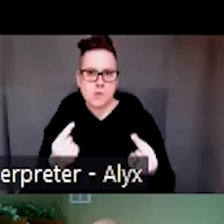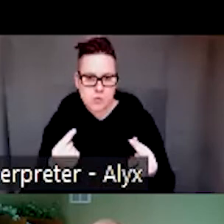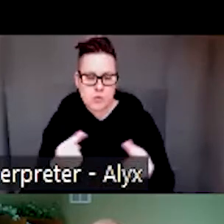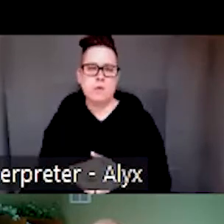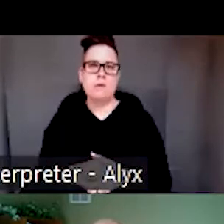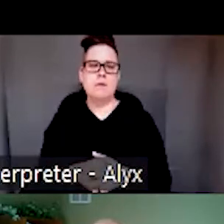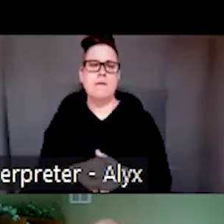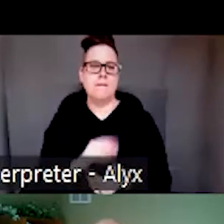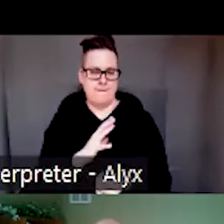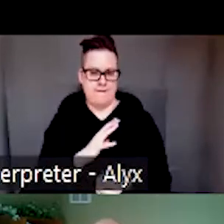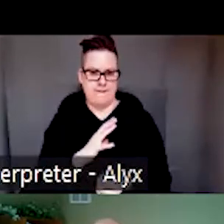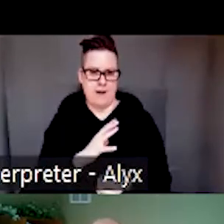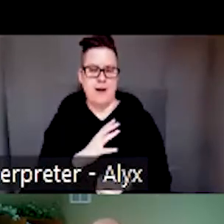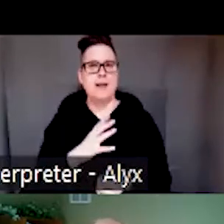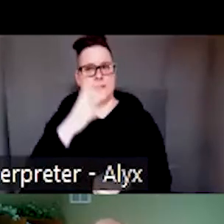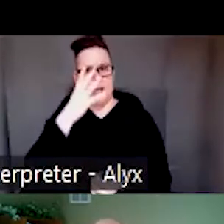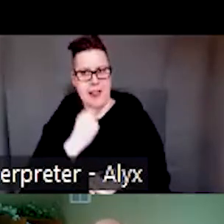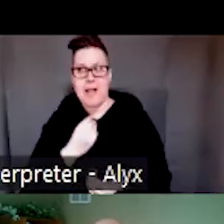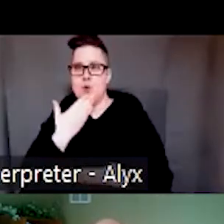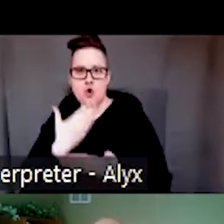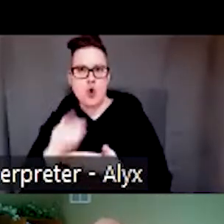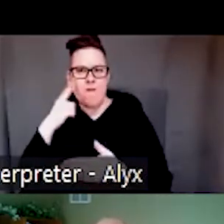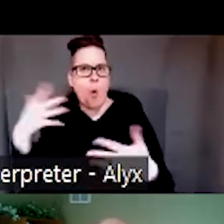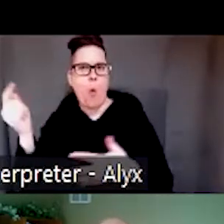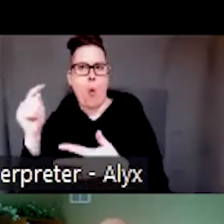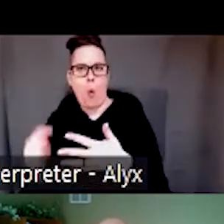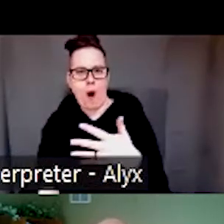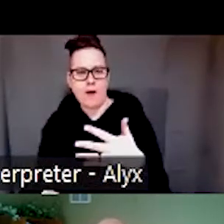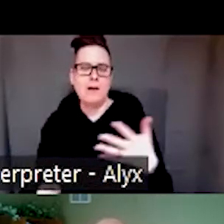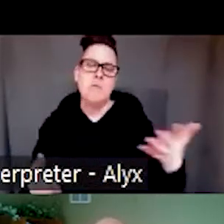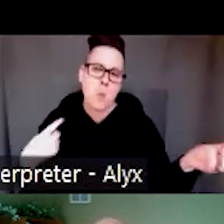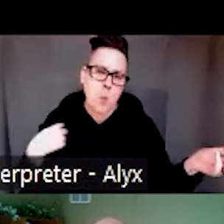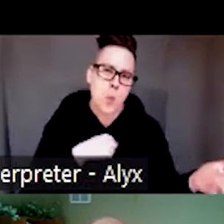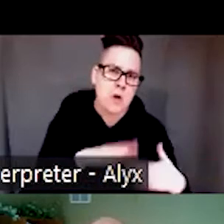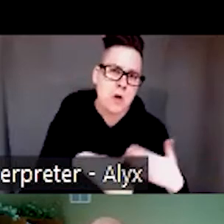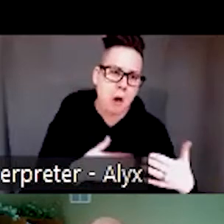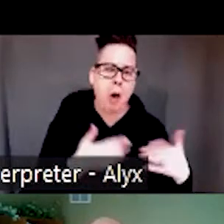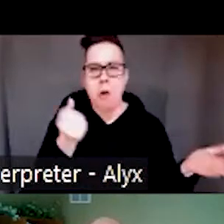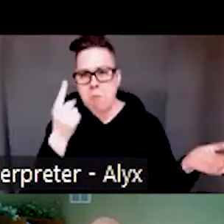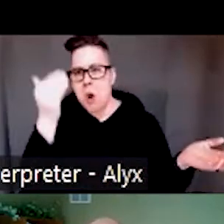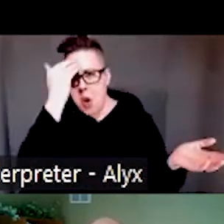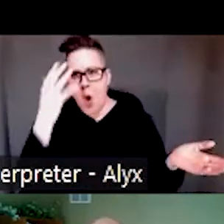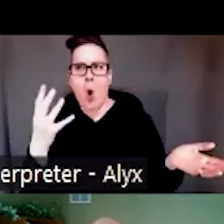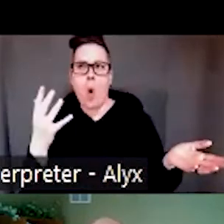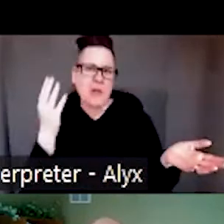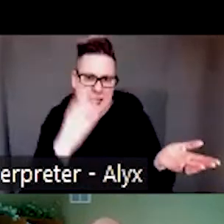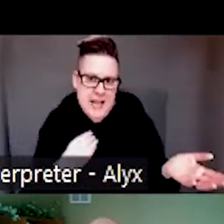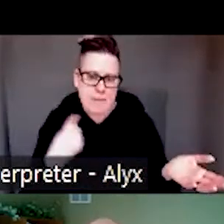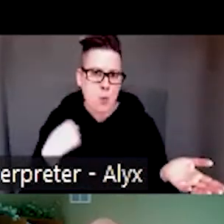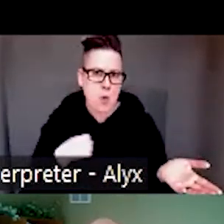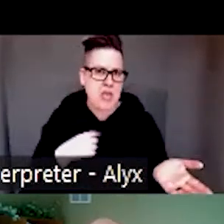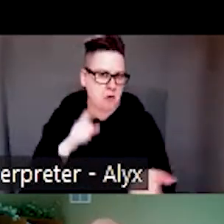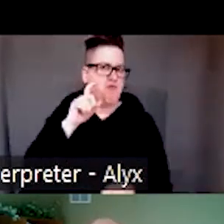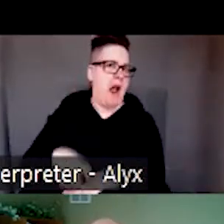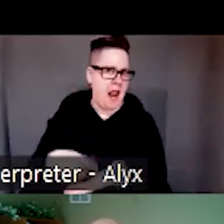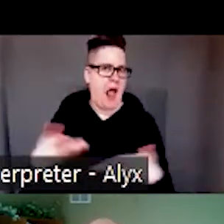think about what sleep is good for. Now, on some level, we all understand and know what sleep is. We recognize it when we